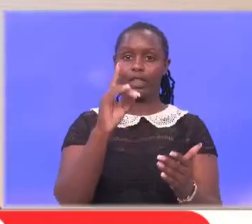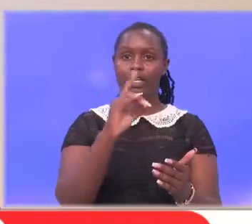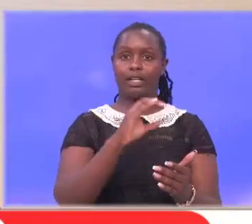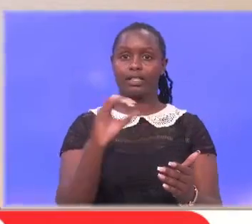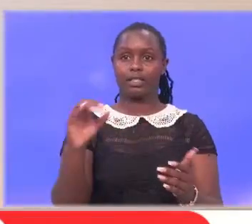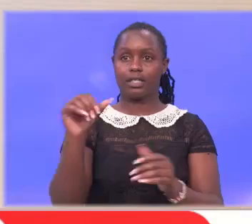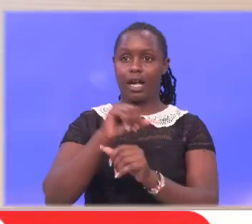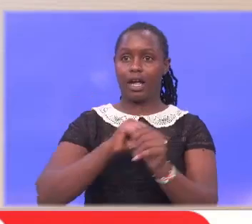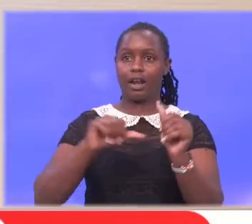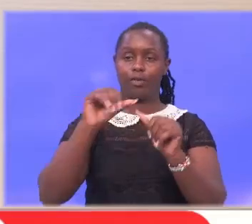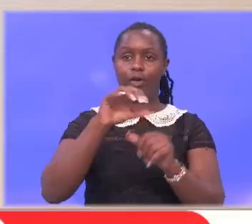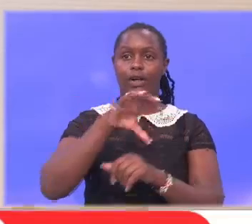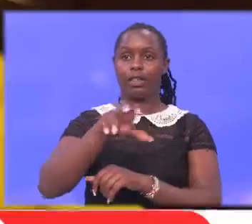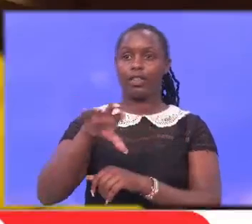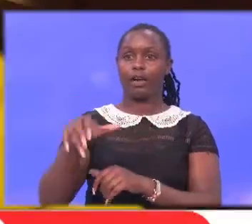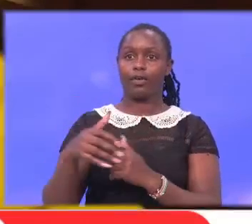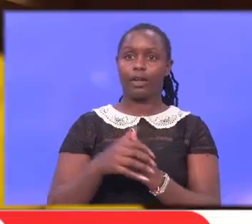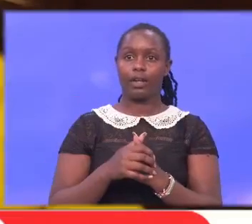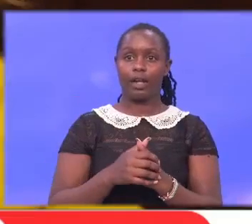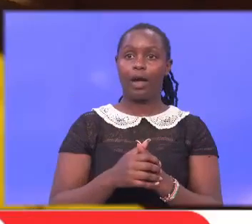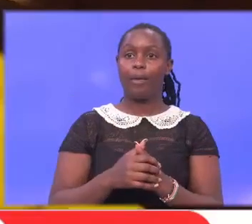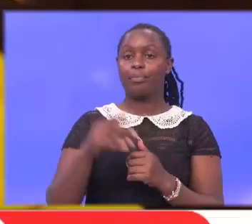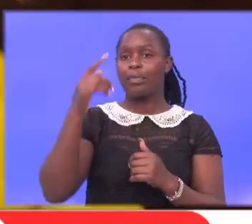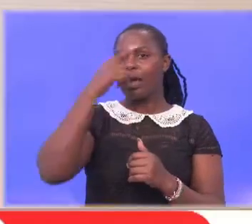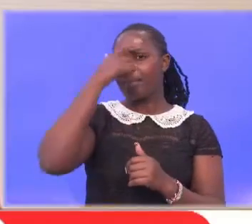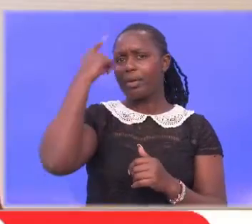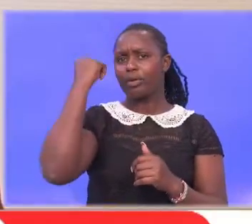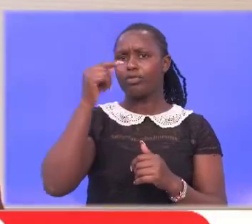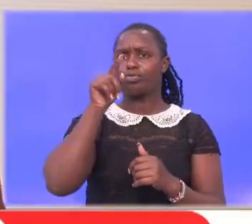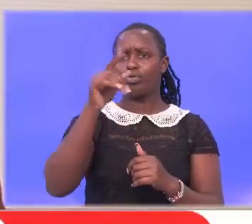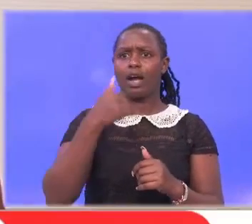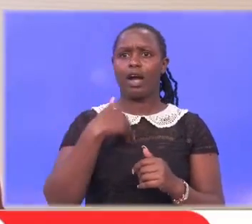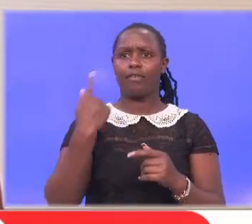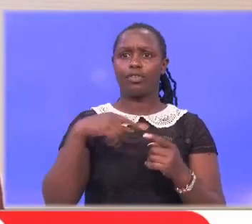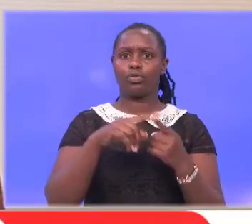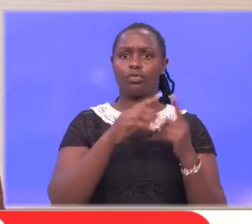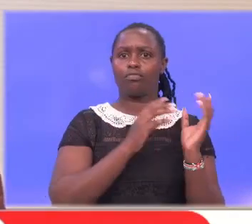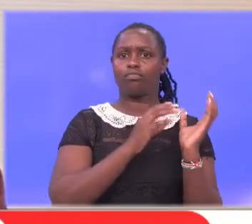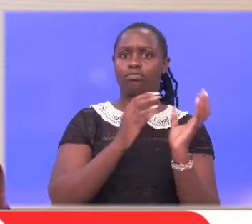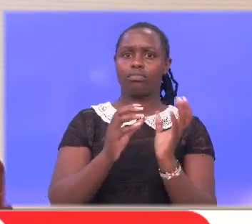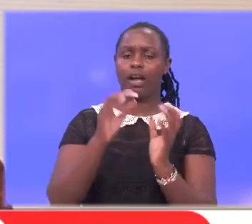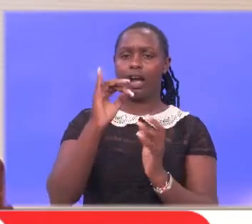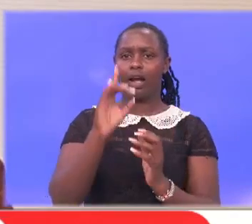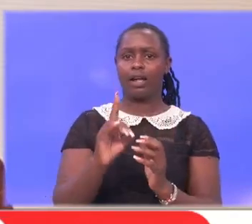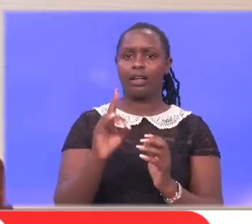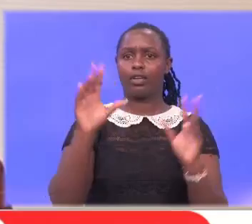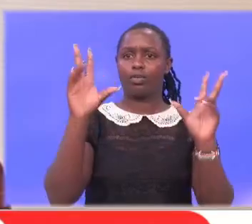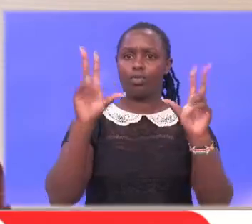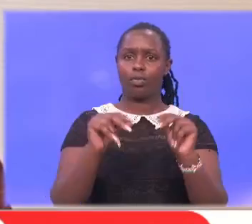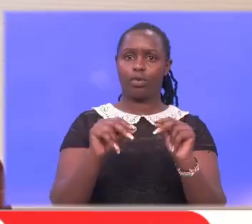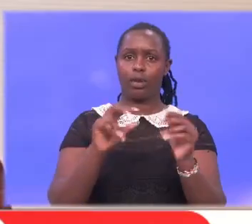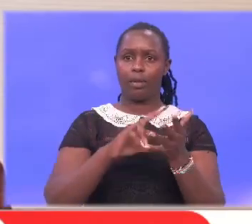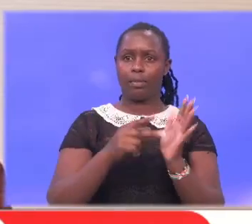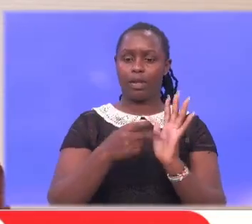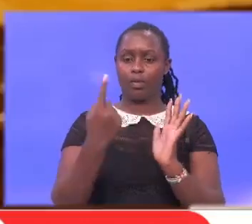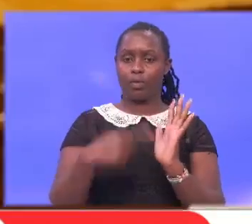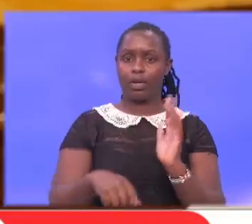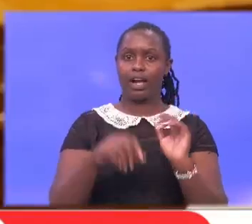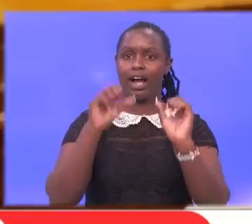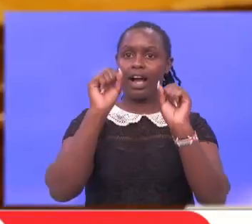will be efficiency because you don't have to carry your ID, so you can actually transact quickly with